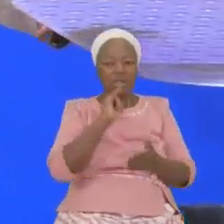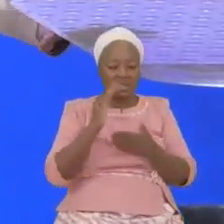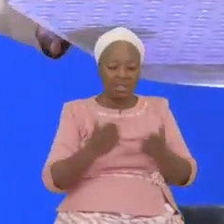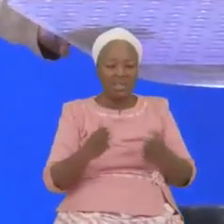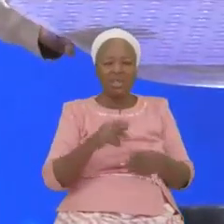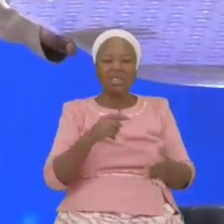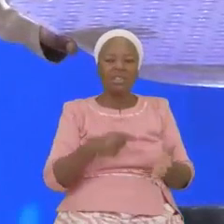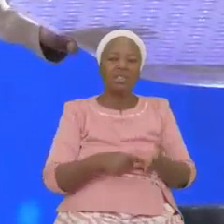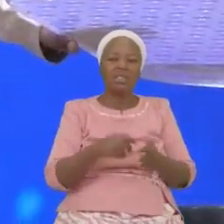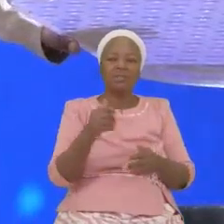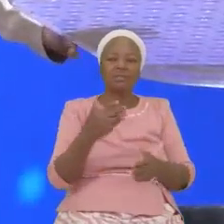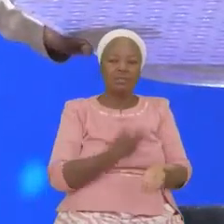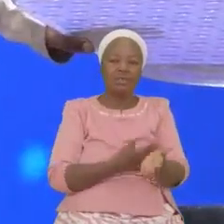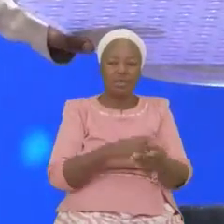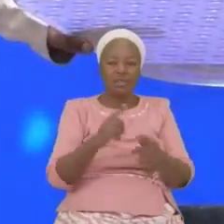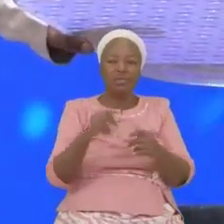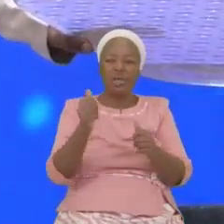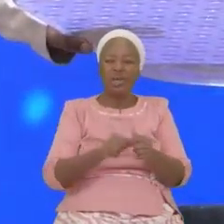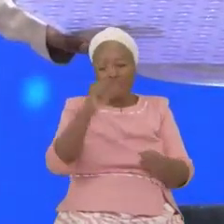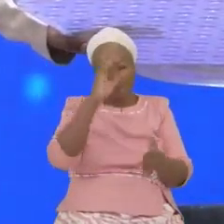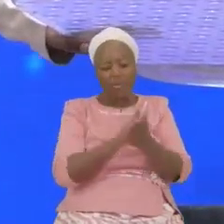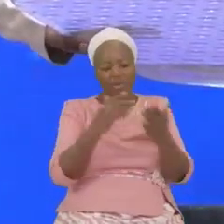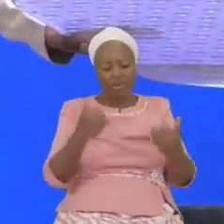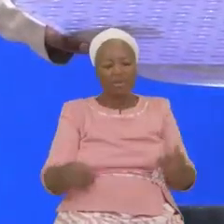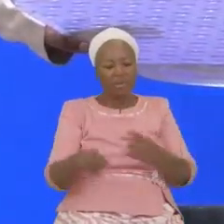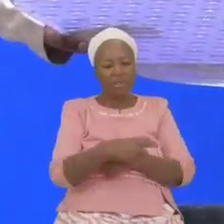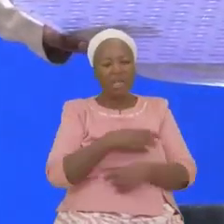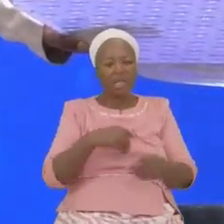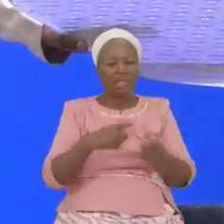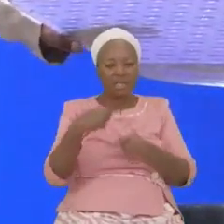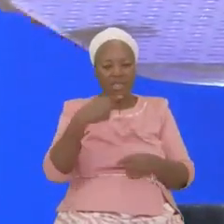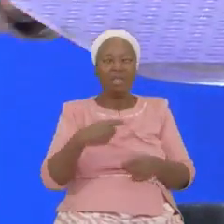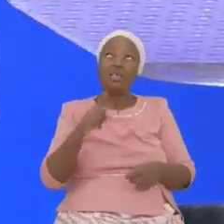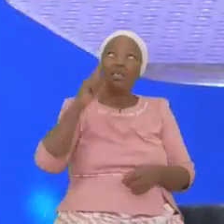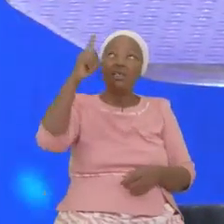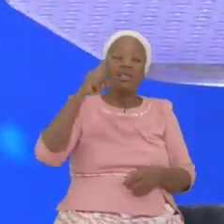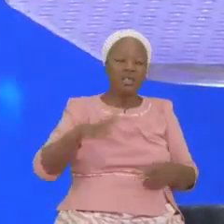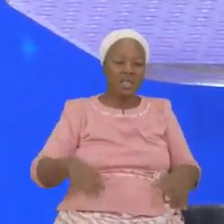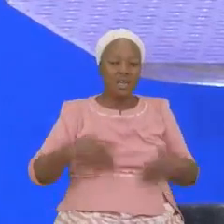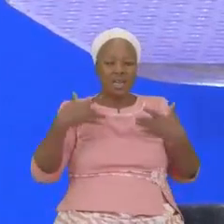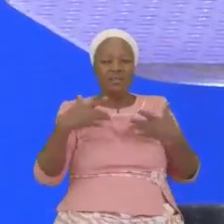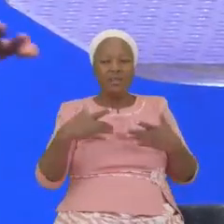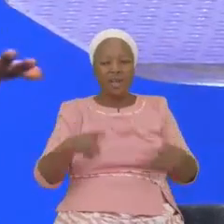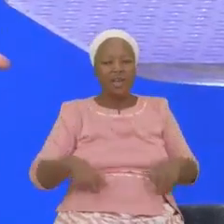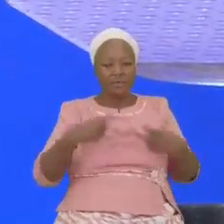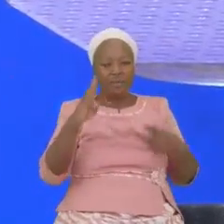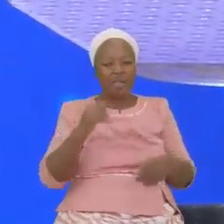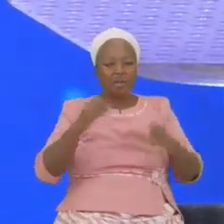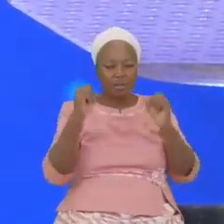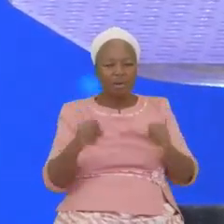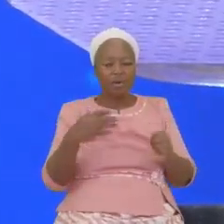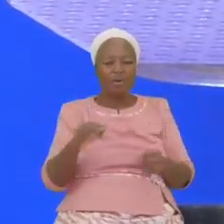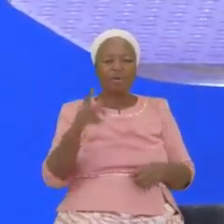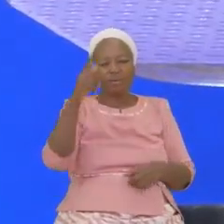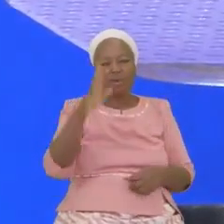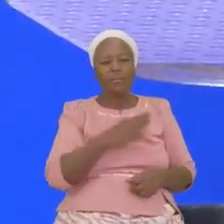every believer today. And it says he liveth by the power of God, for